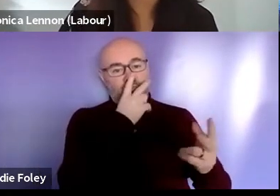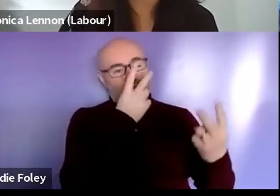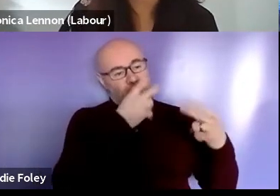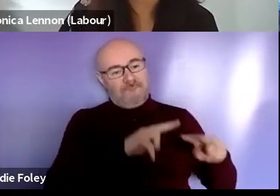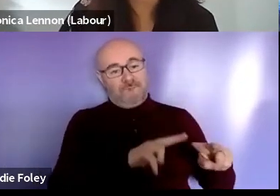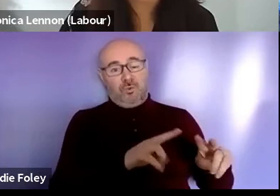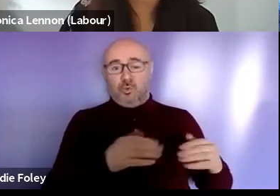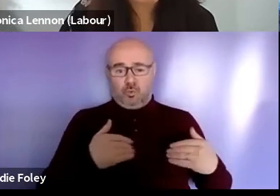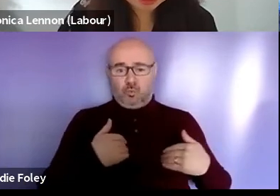Monica Lennon.